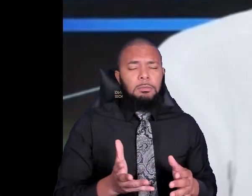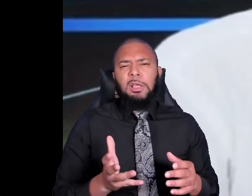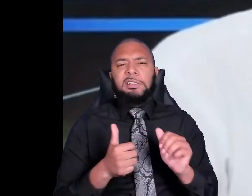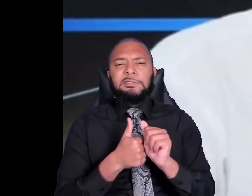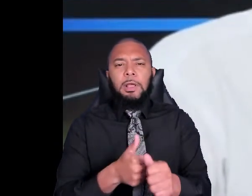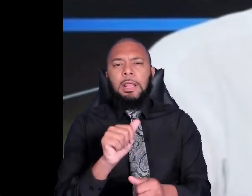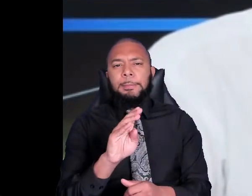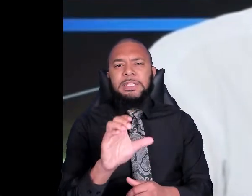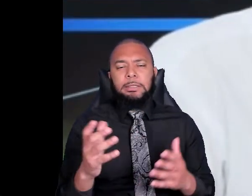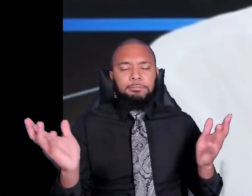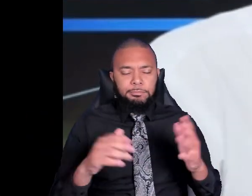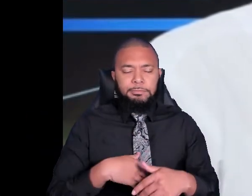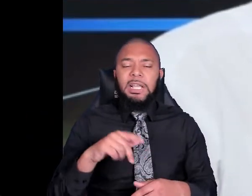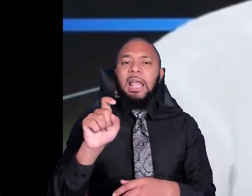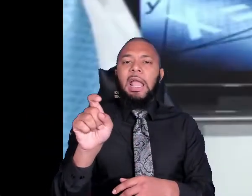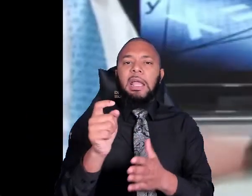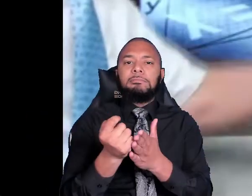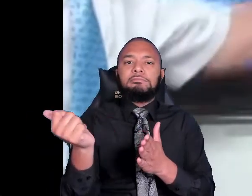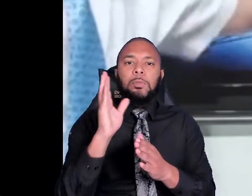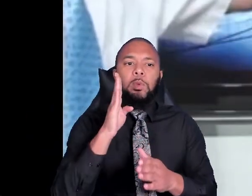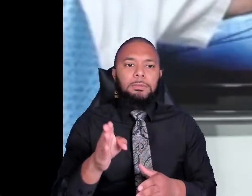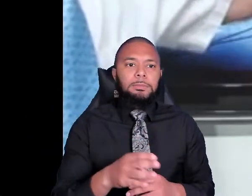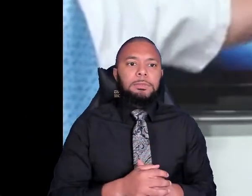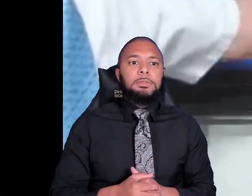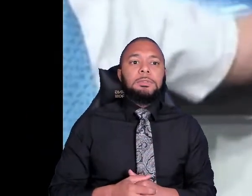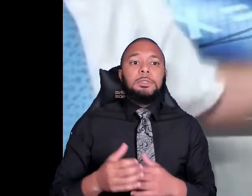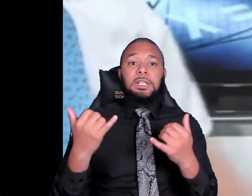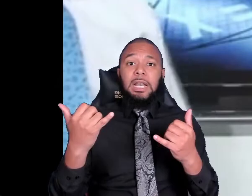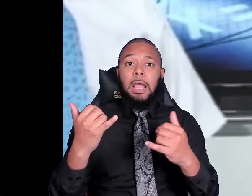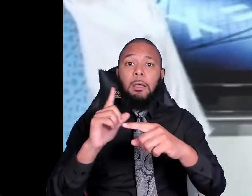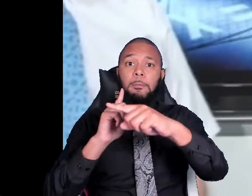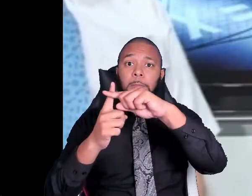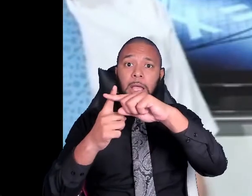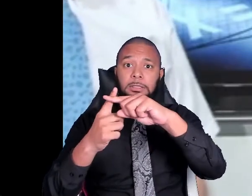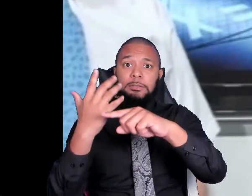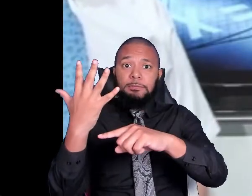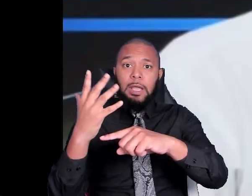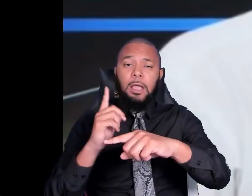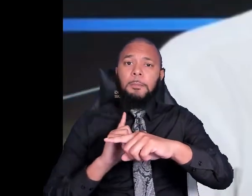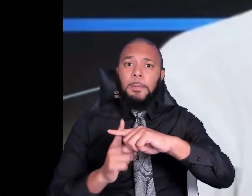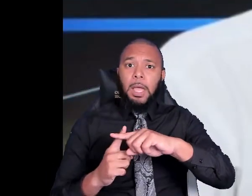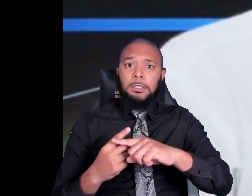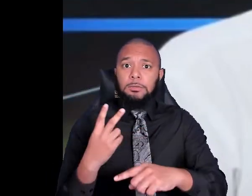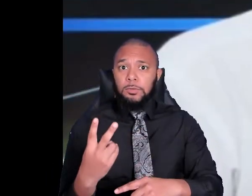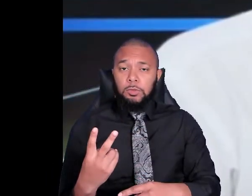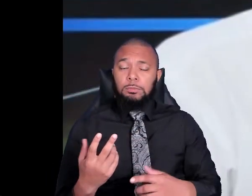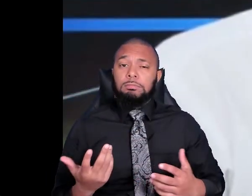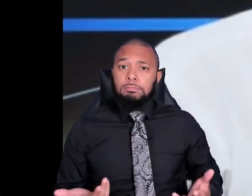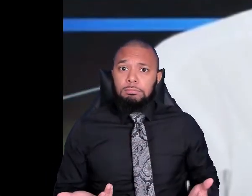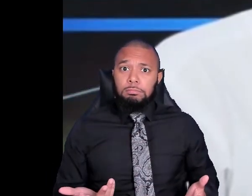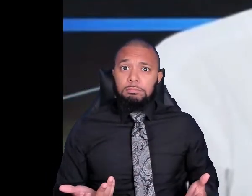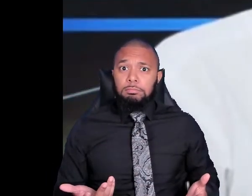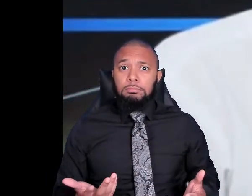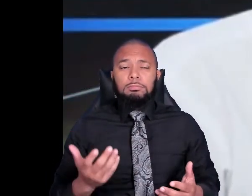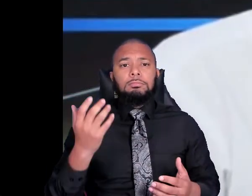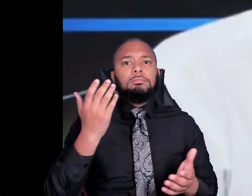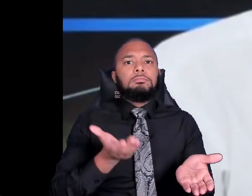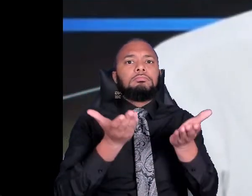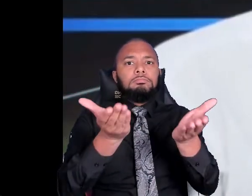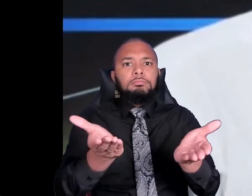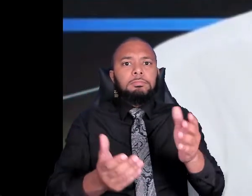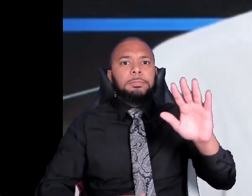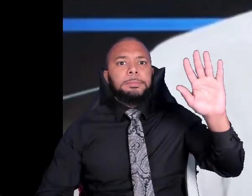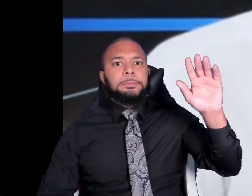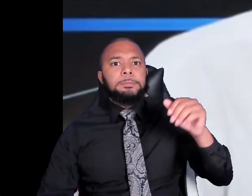order. Let's eliminate x. So right now I have a positive 5 and a positive 2. So anybody got an idea?